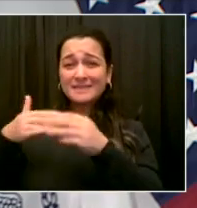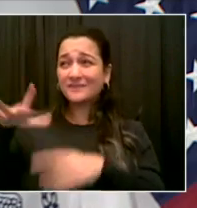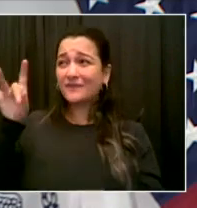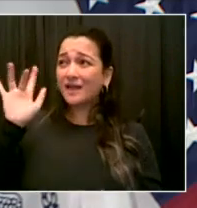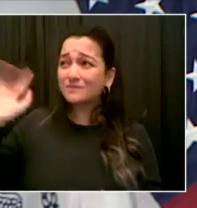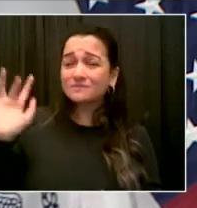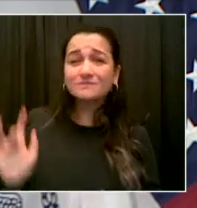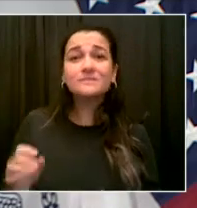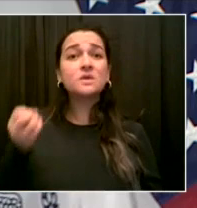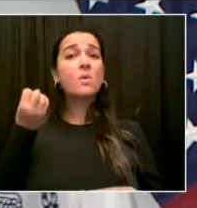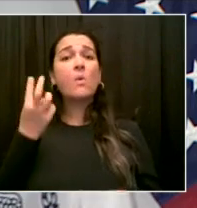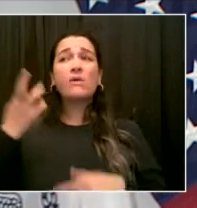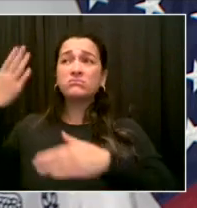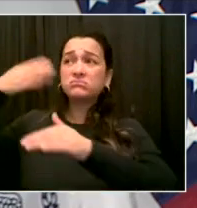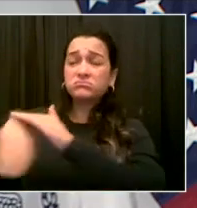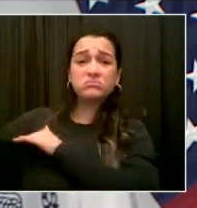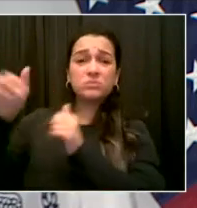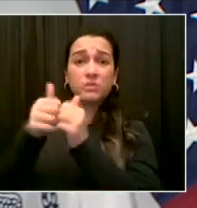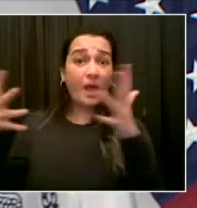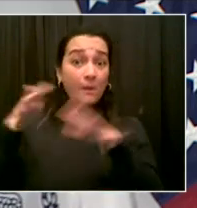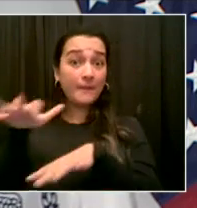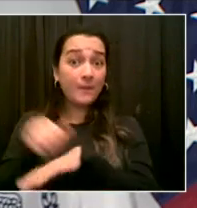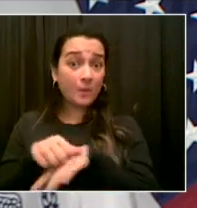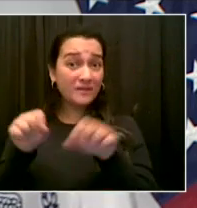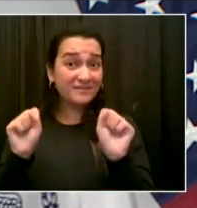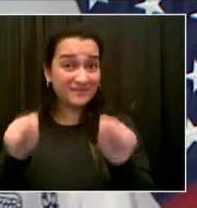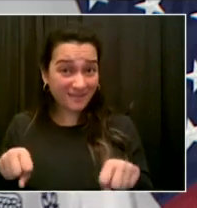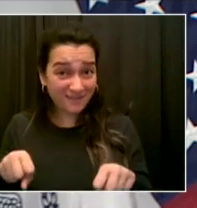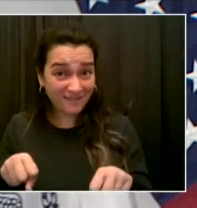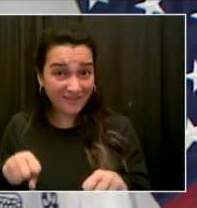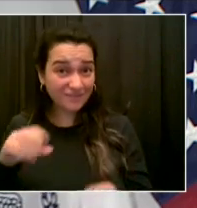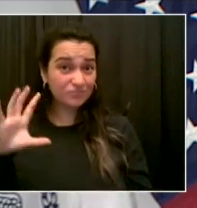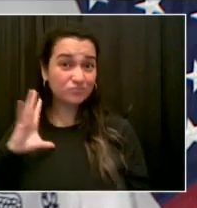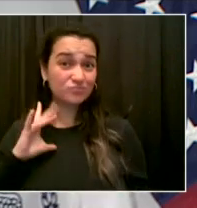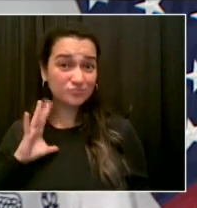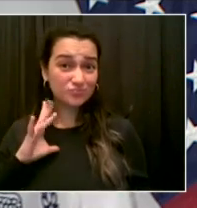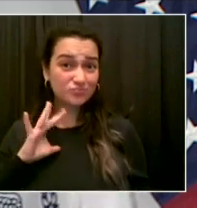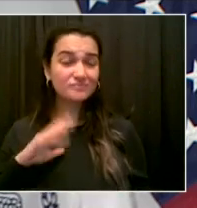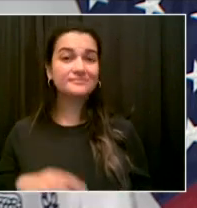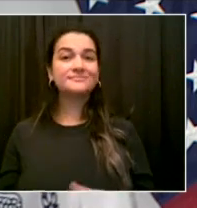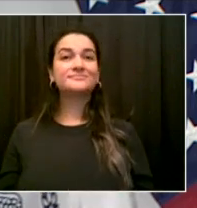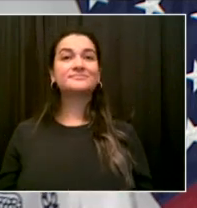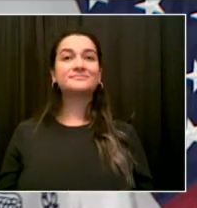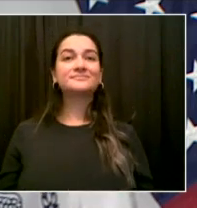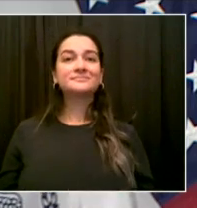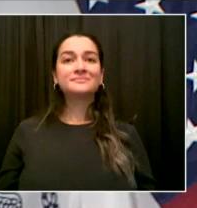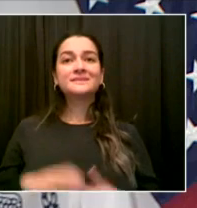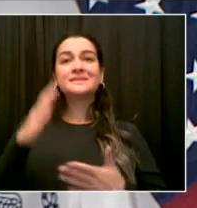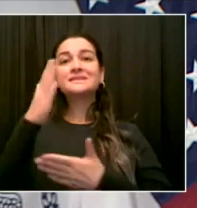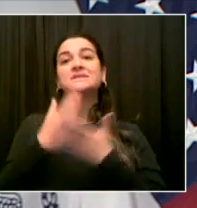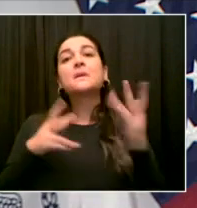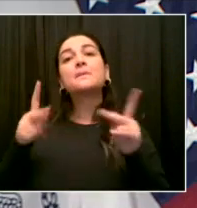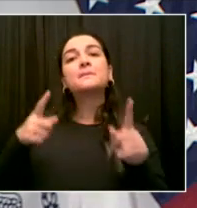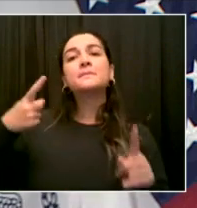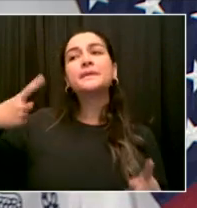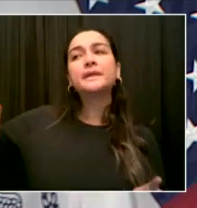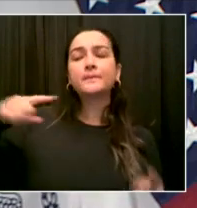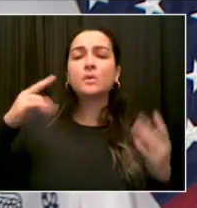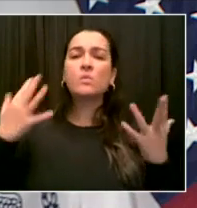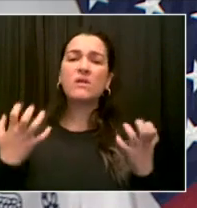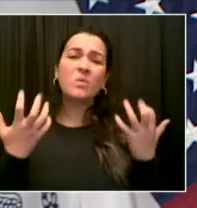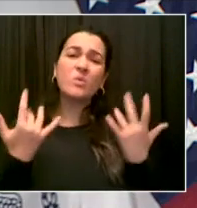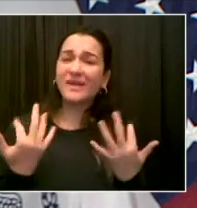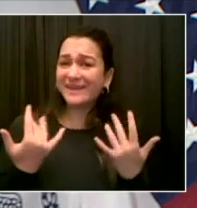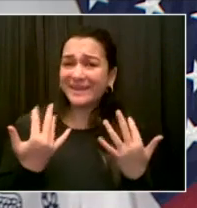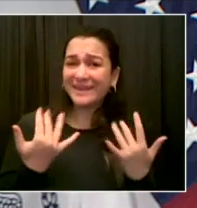went smoothly, and they have. I think you'll just see more and more people as a result. You know, the herd immunity, I think what we find is sort of, from